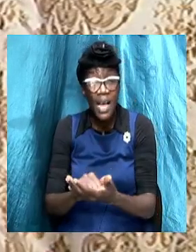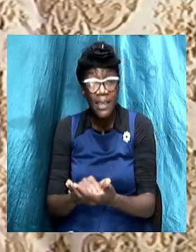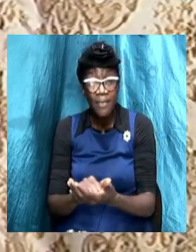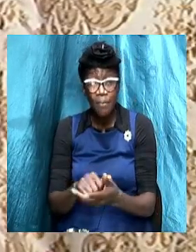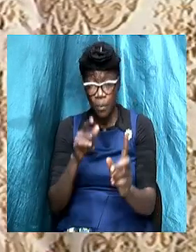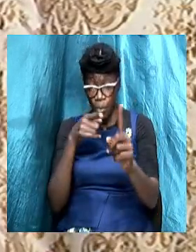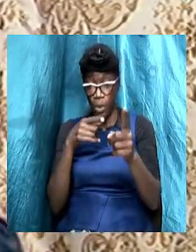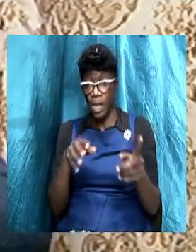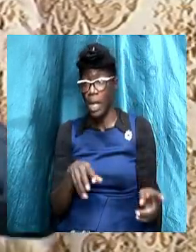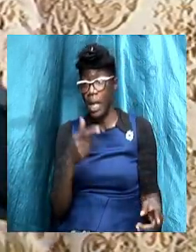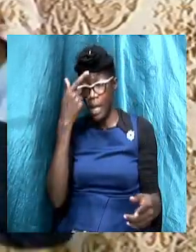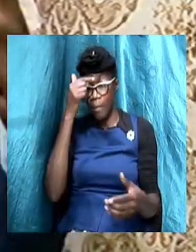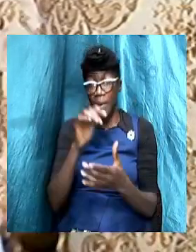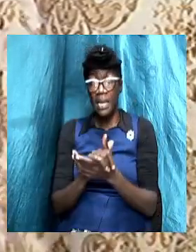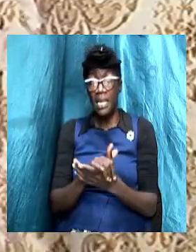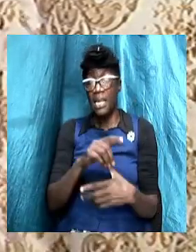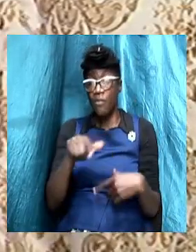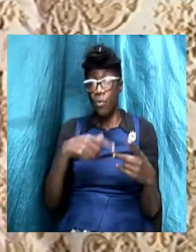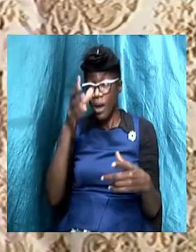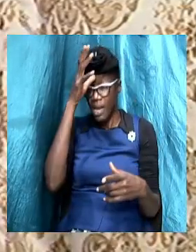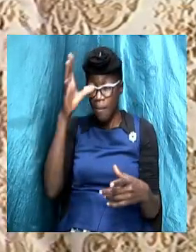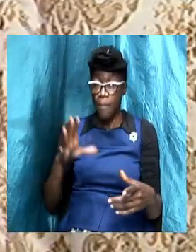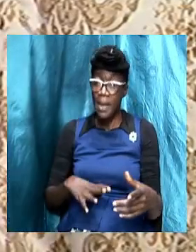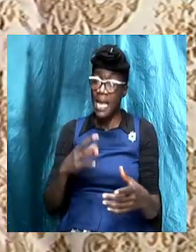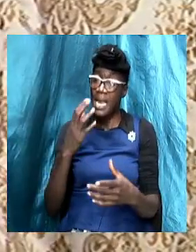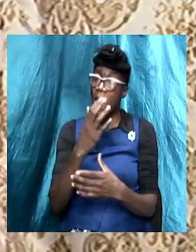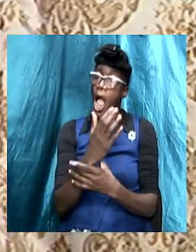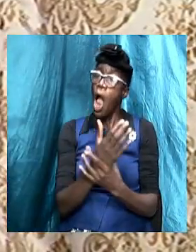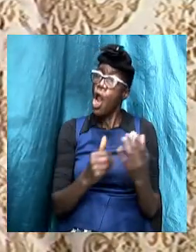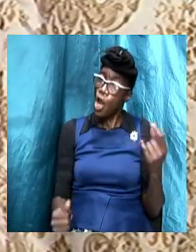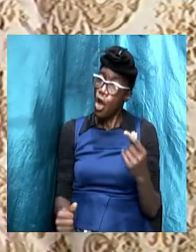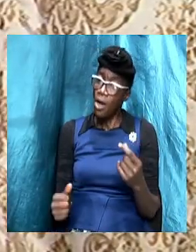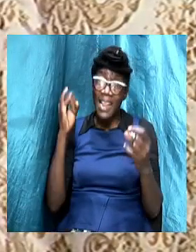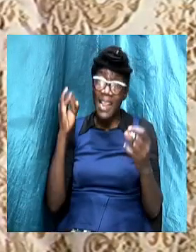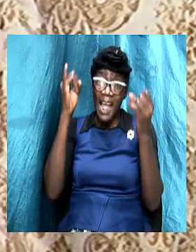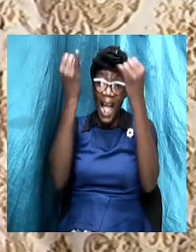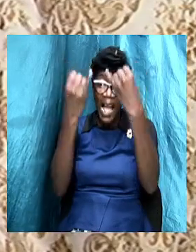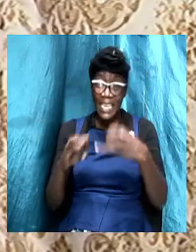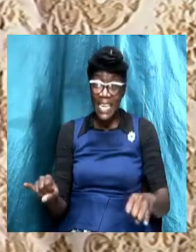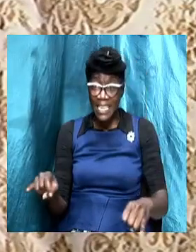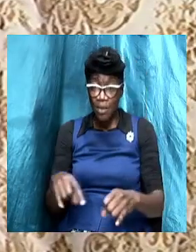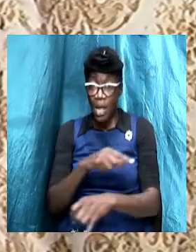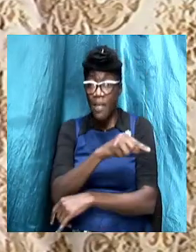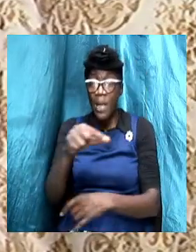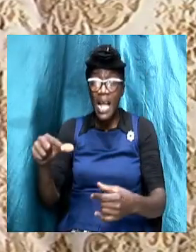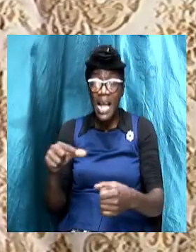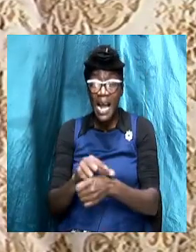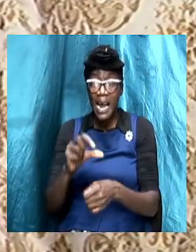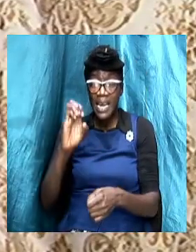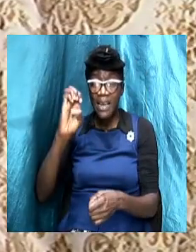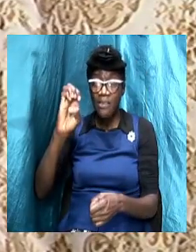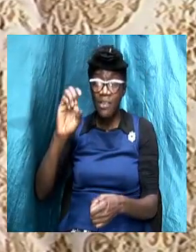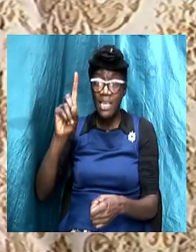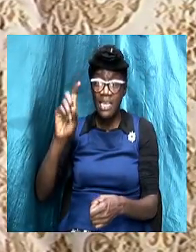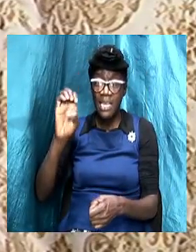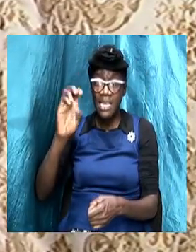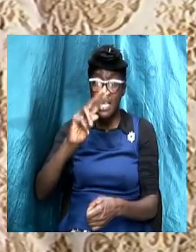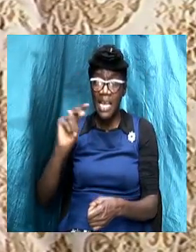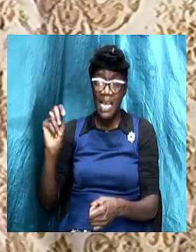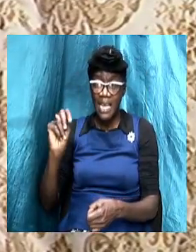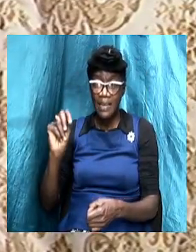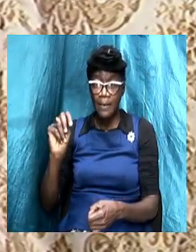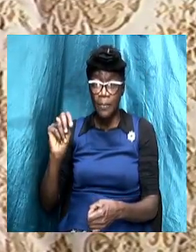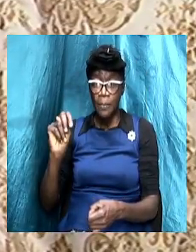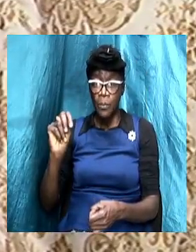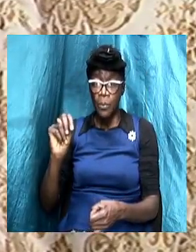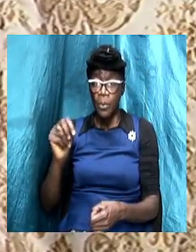strongly believe that when men lost their identity in the Garden of Eden, when man lost who they are in the Garden of Eden,